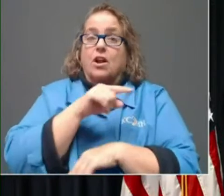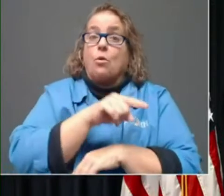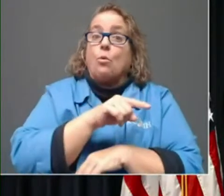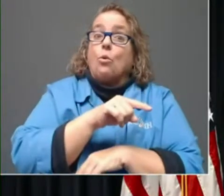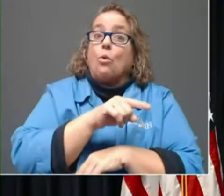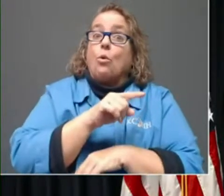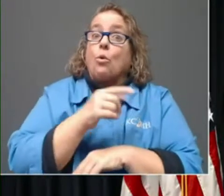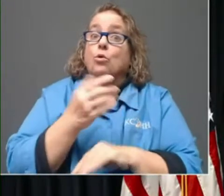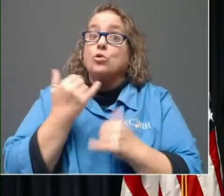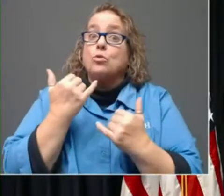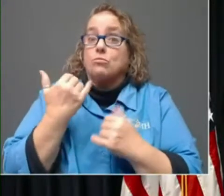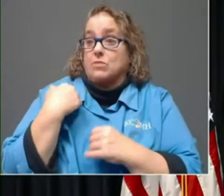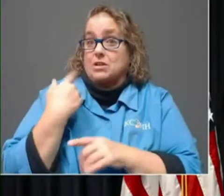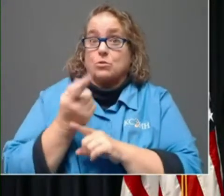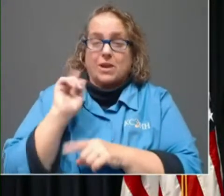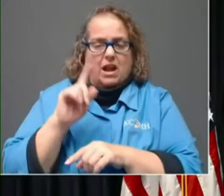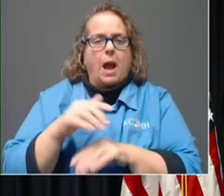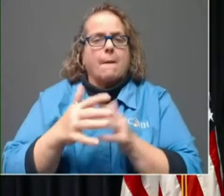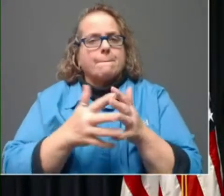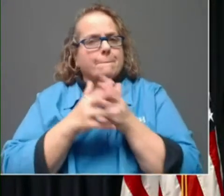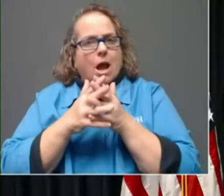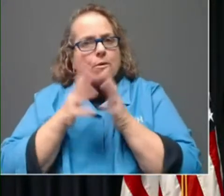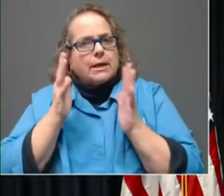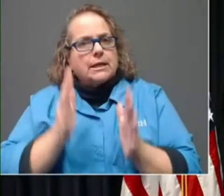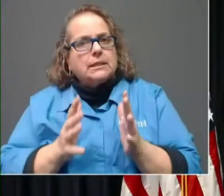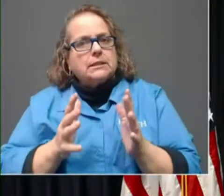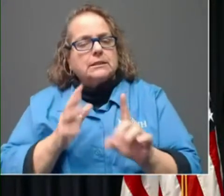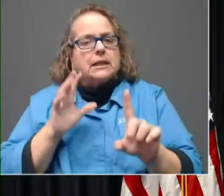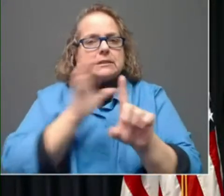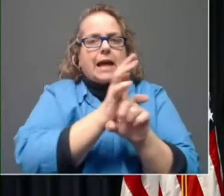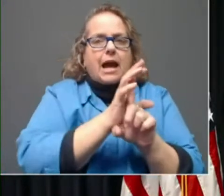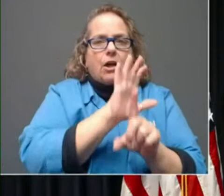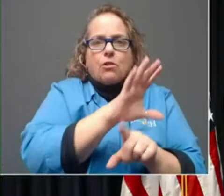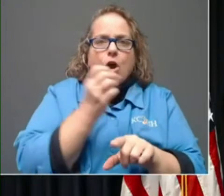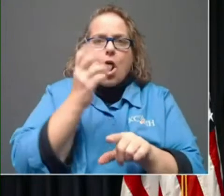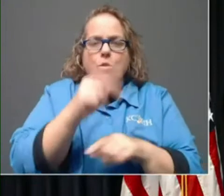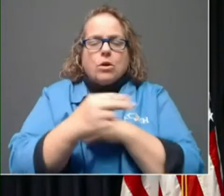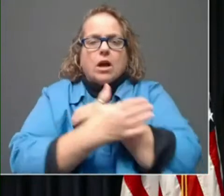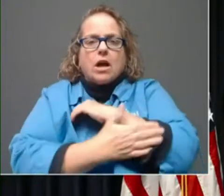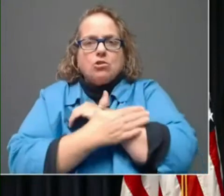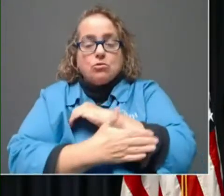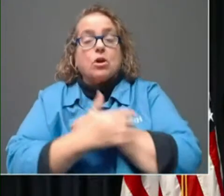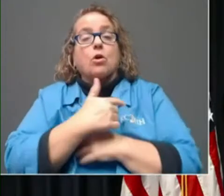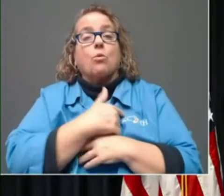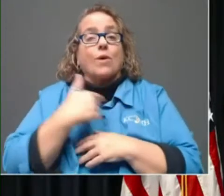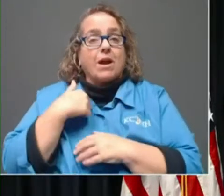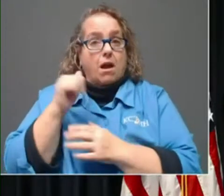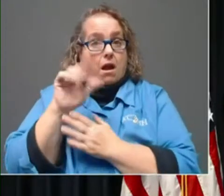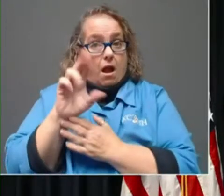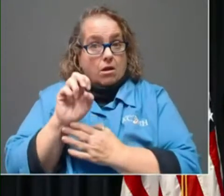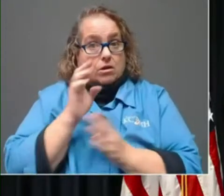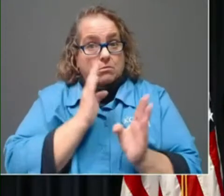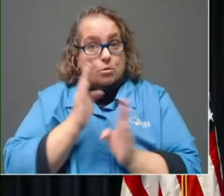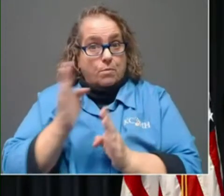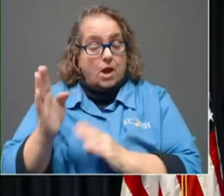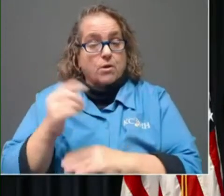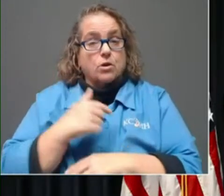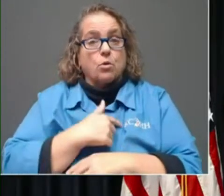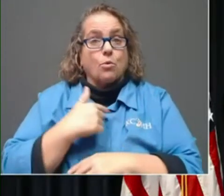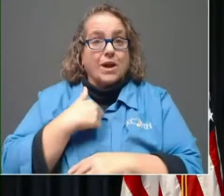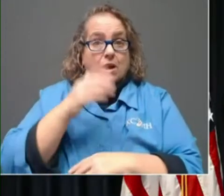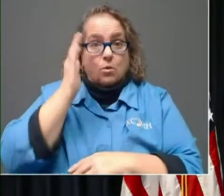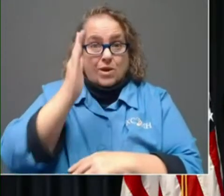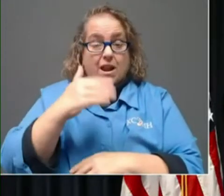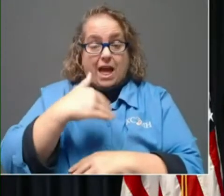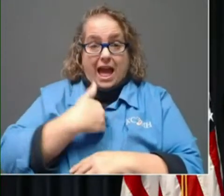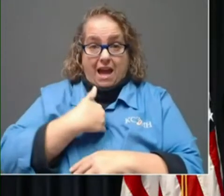were attacking their own country. We are prepared. We will have the man and the woman power. We